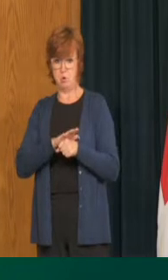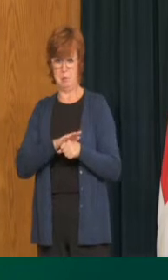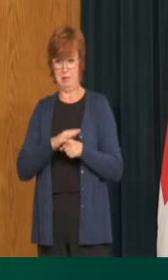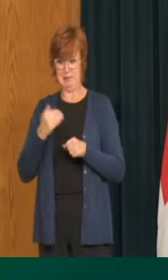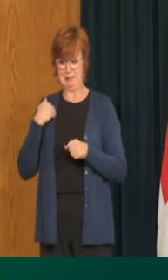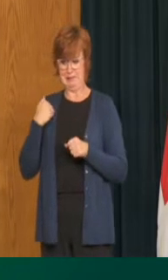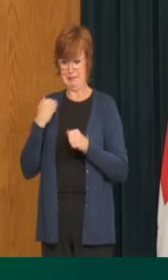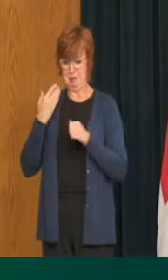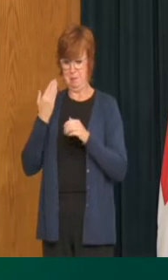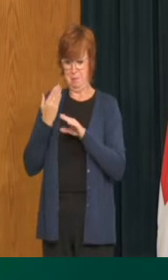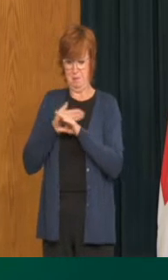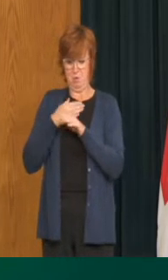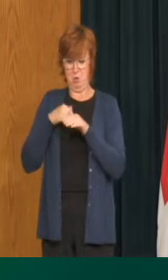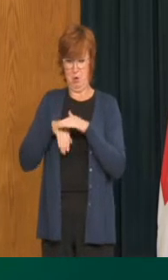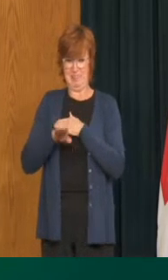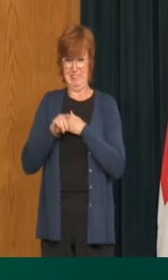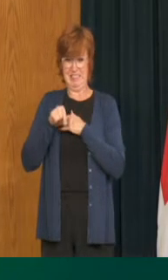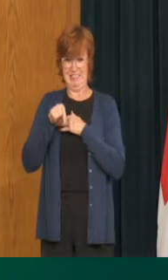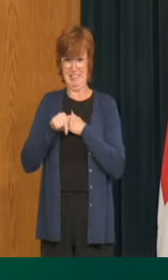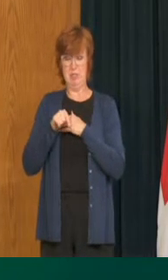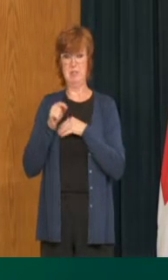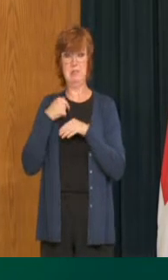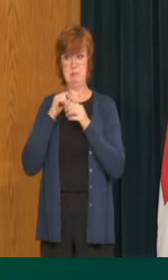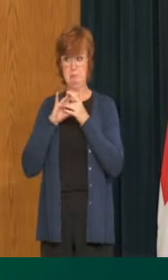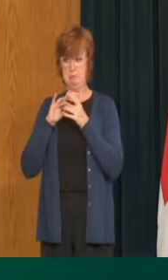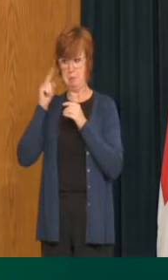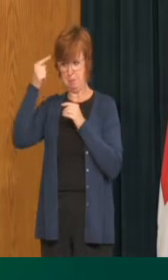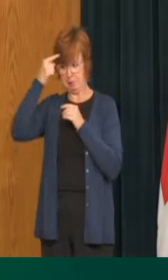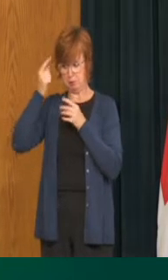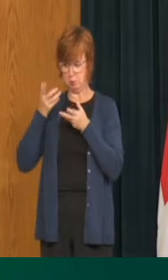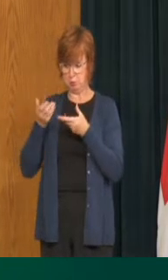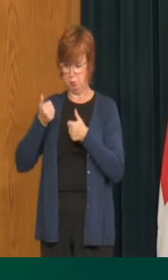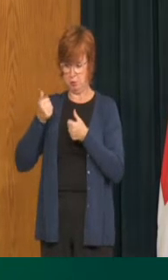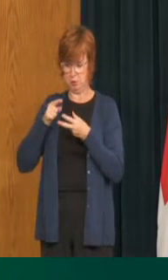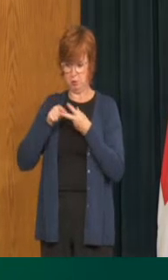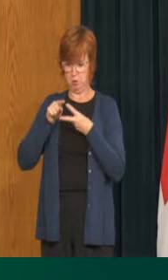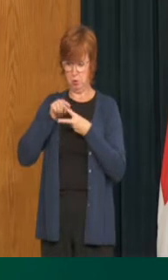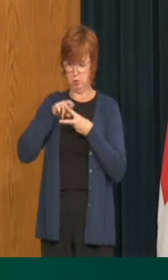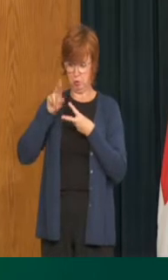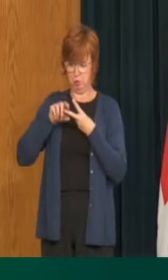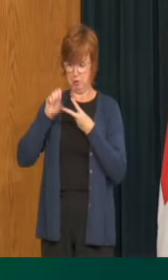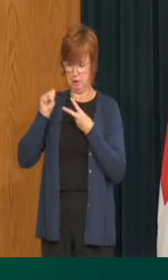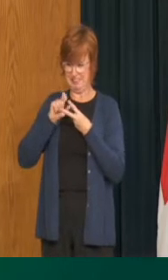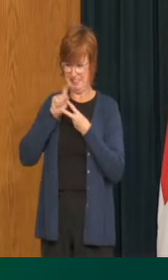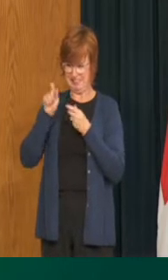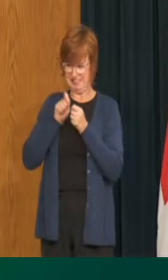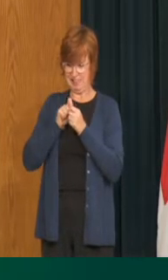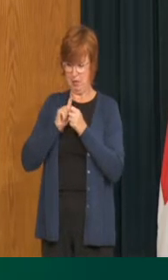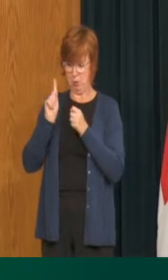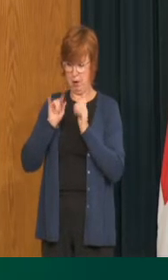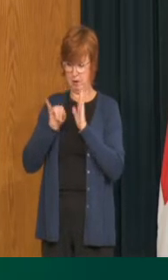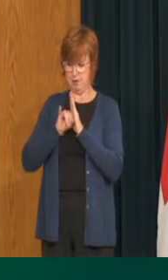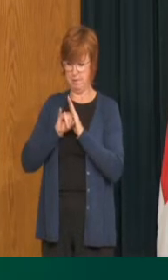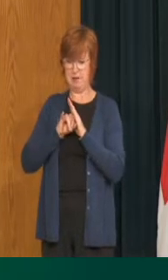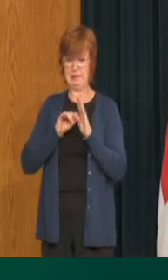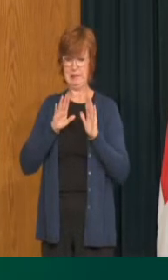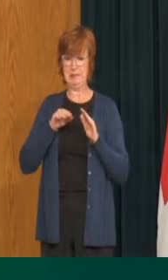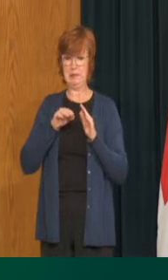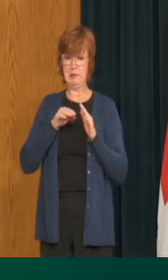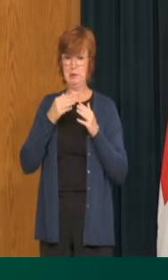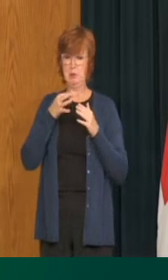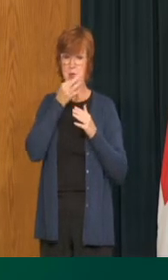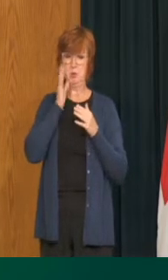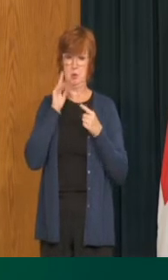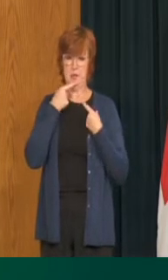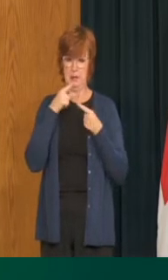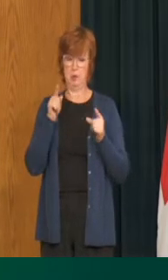we came in. There's some finalized decisions being made on some locations on the Saskatoon and Regina, the specific locations today, that hope to announce